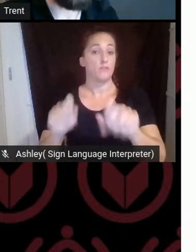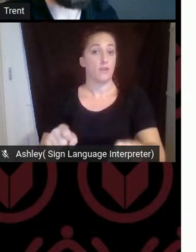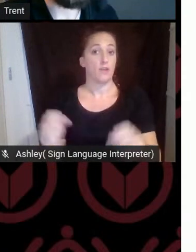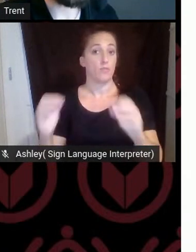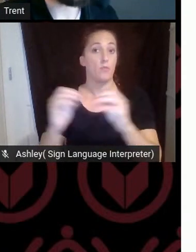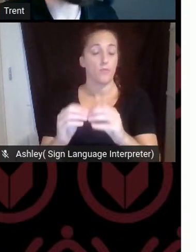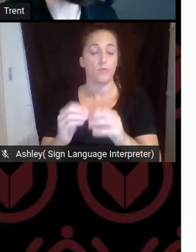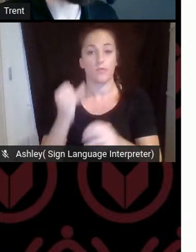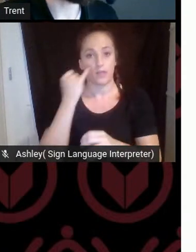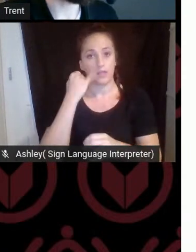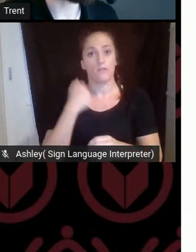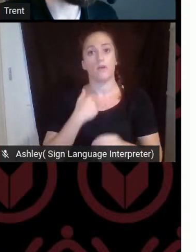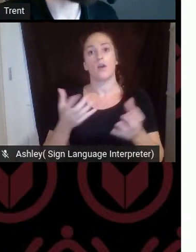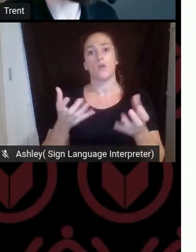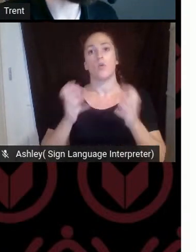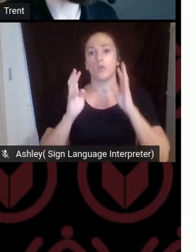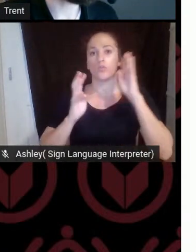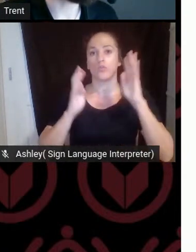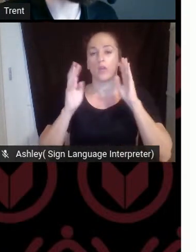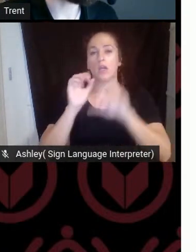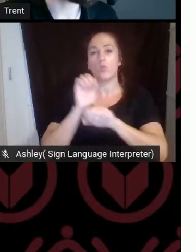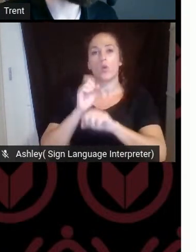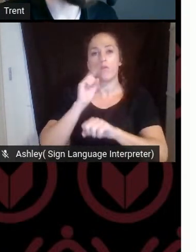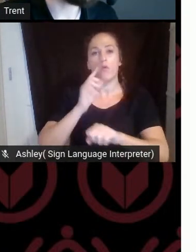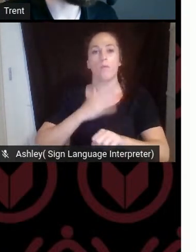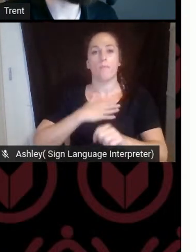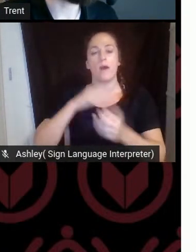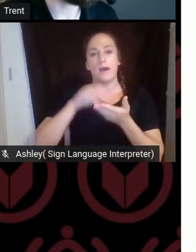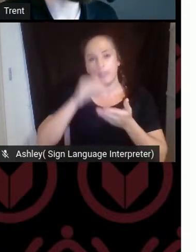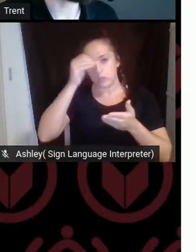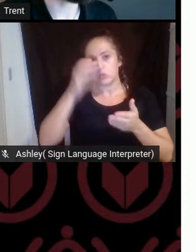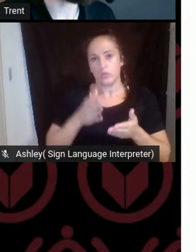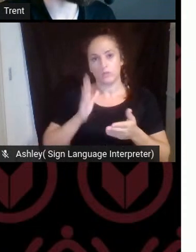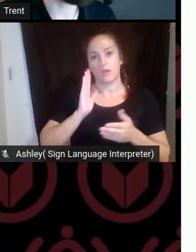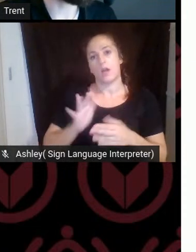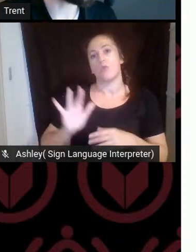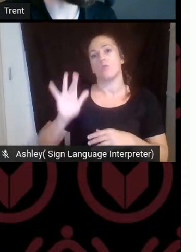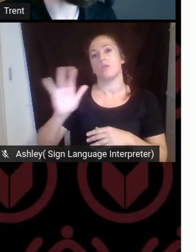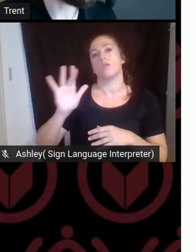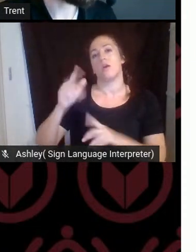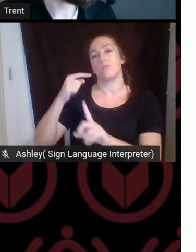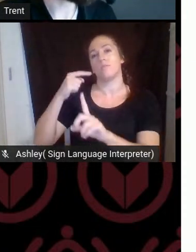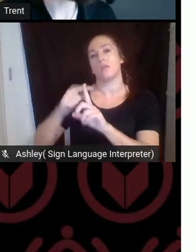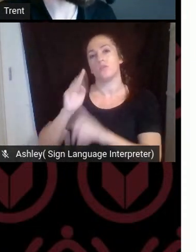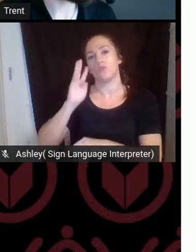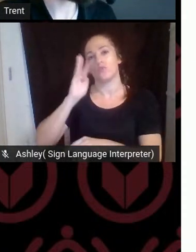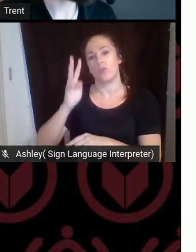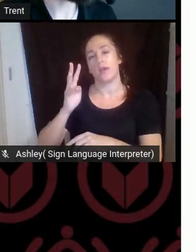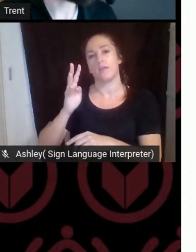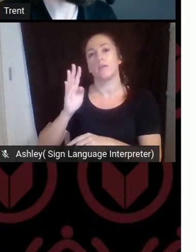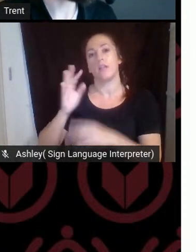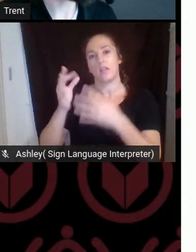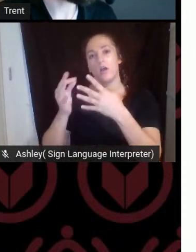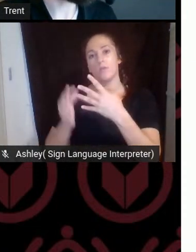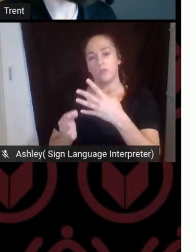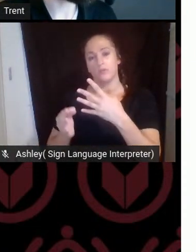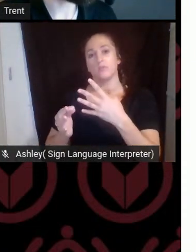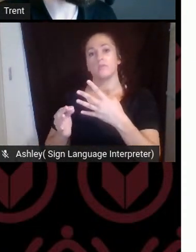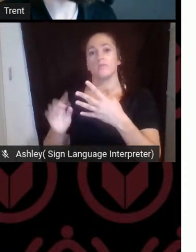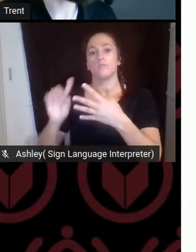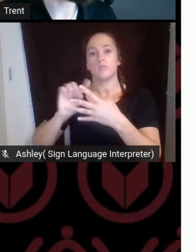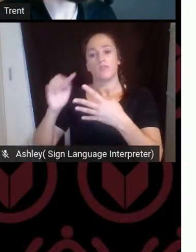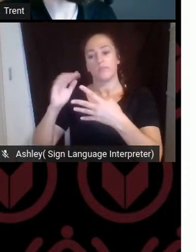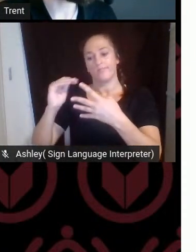an assignment for my students to work on, I'm just going to click on this plus create button, and it's going to give me some options. Assignments, quiz